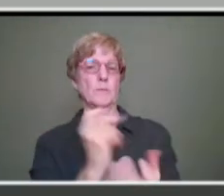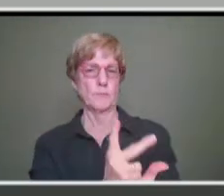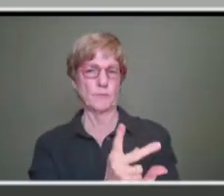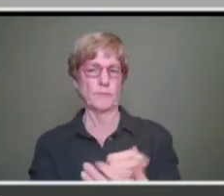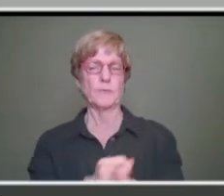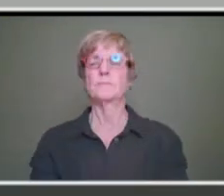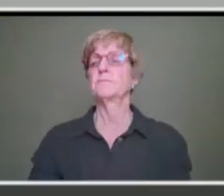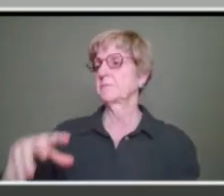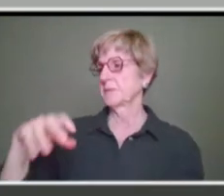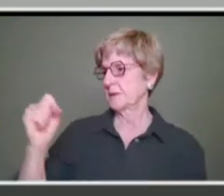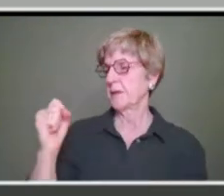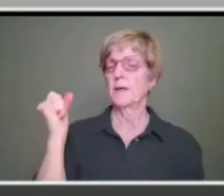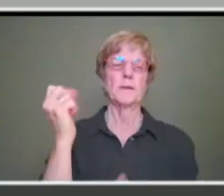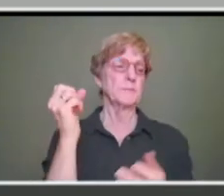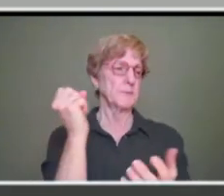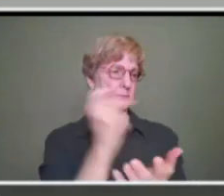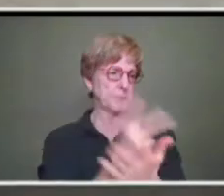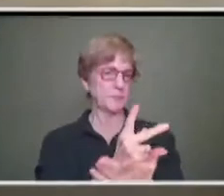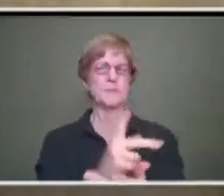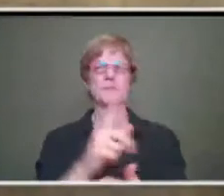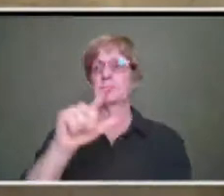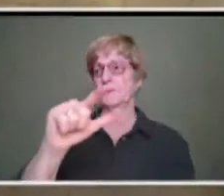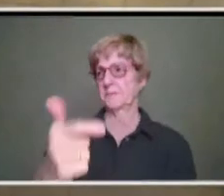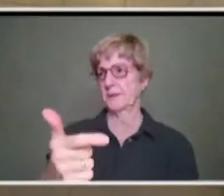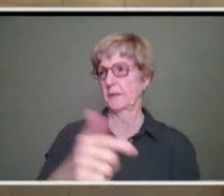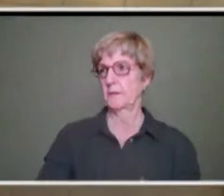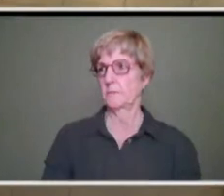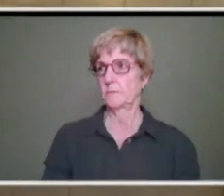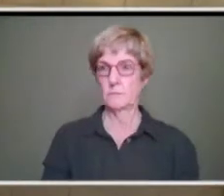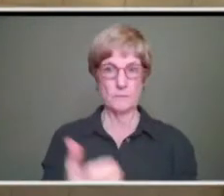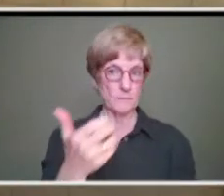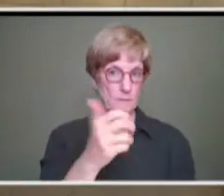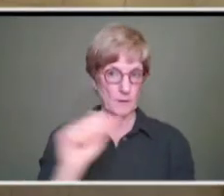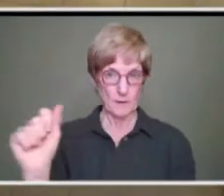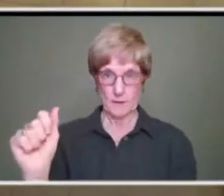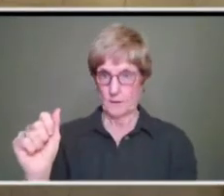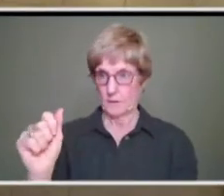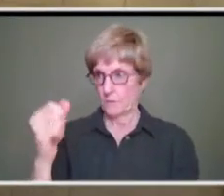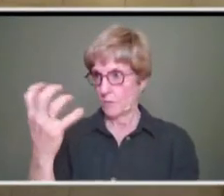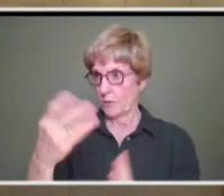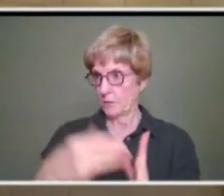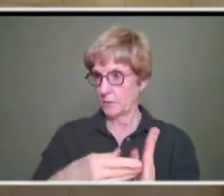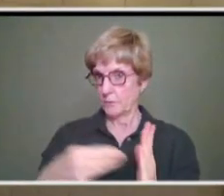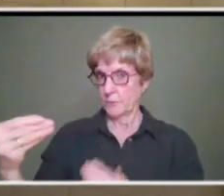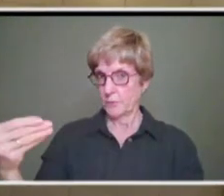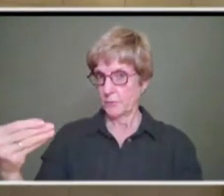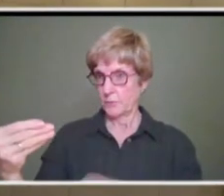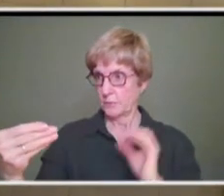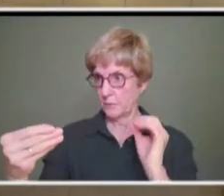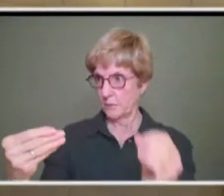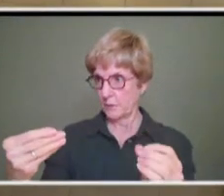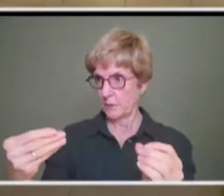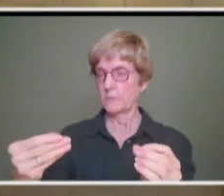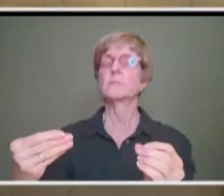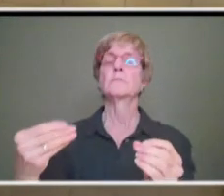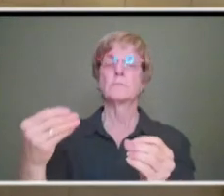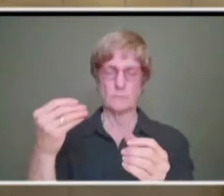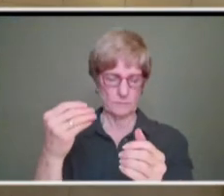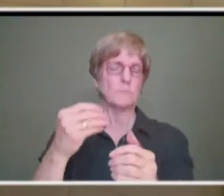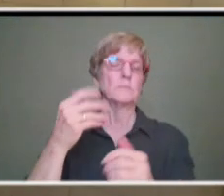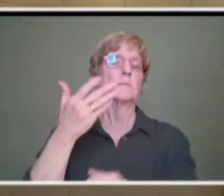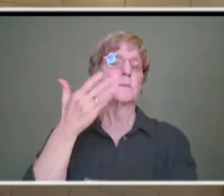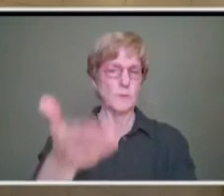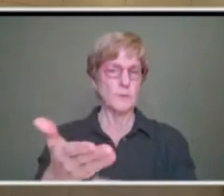and approved second are there any consent items that council members would like to pull there are none a motion that's been made improperly second